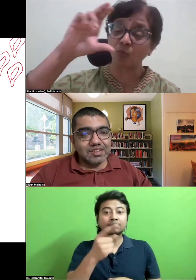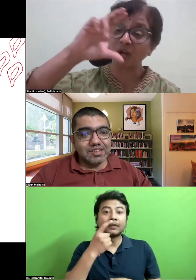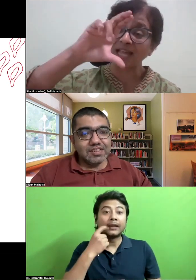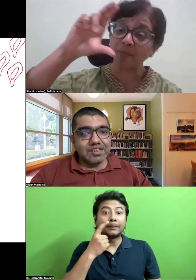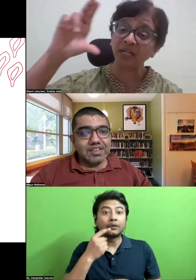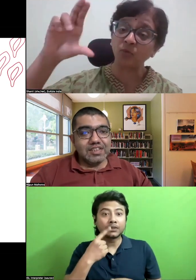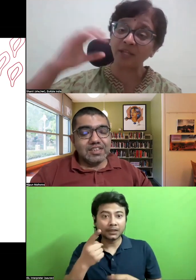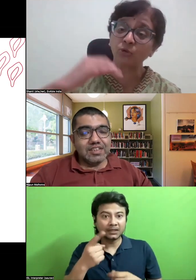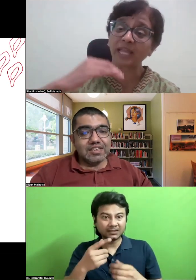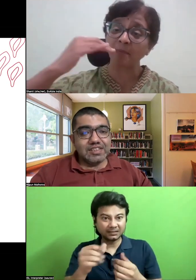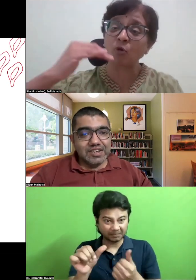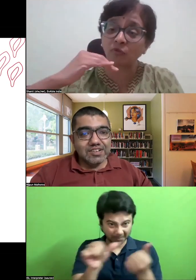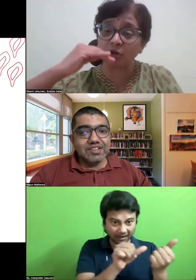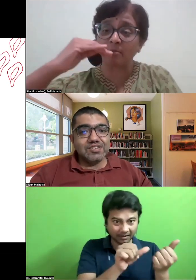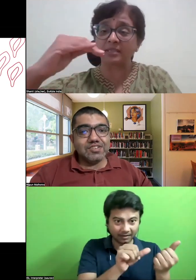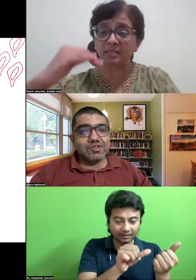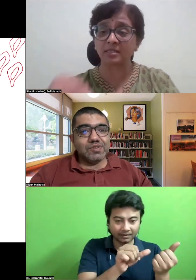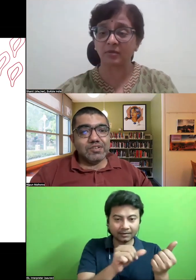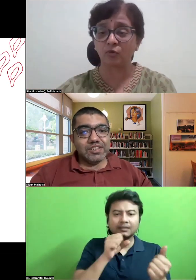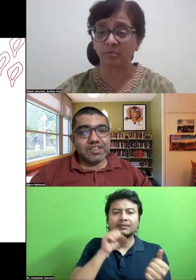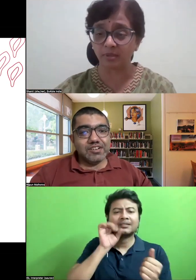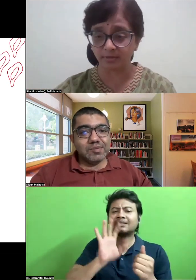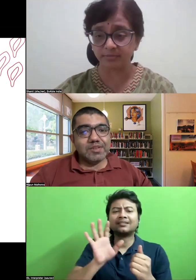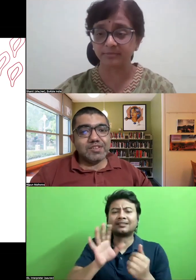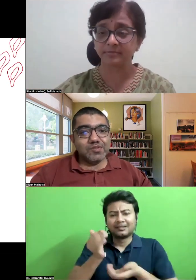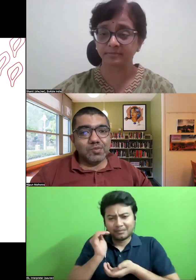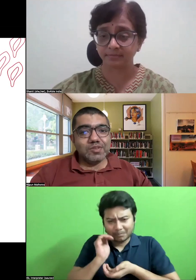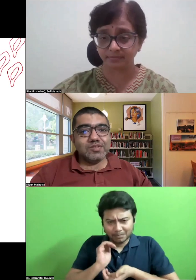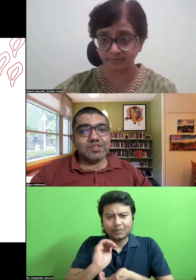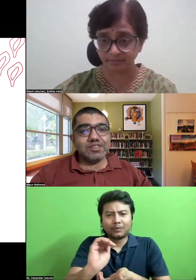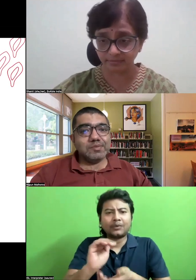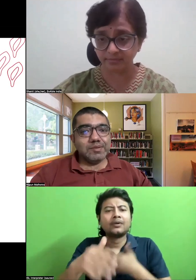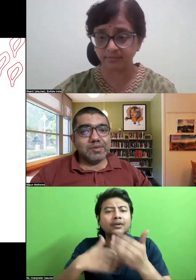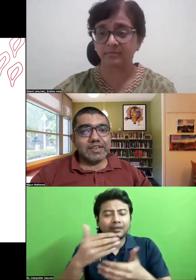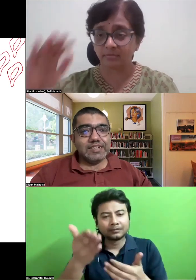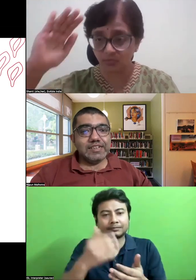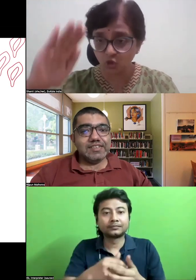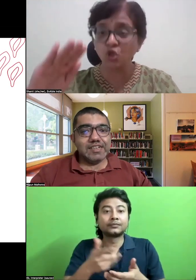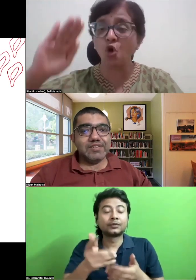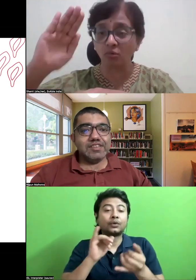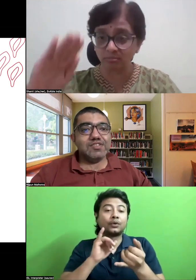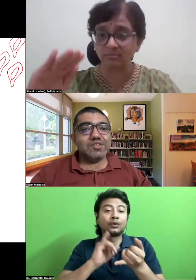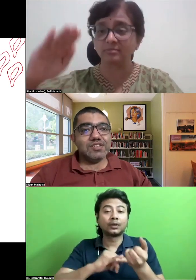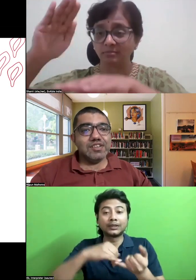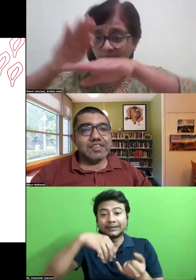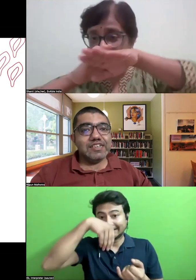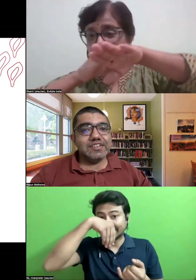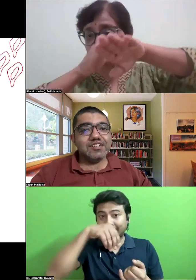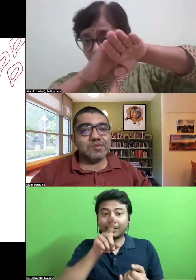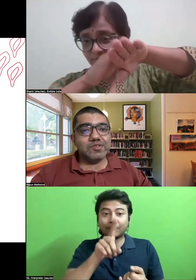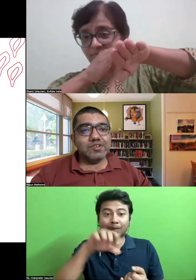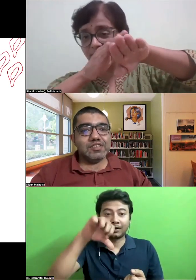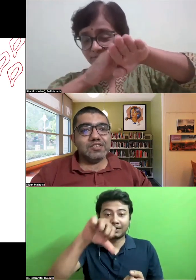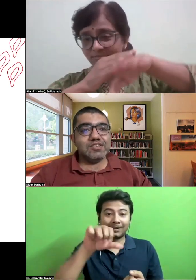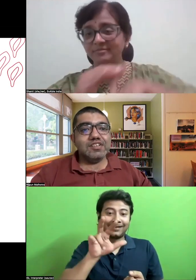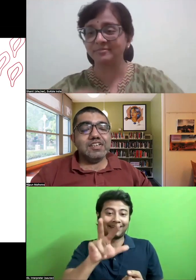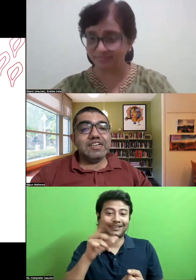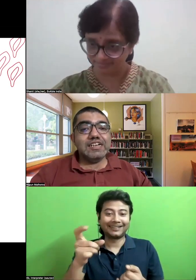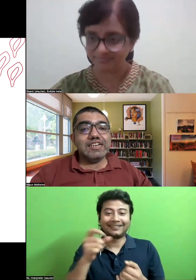that, what happened when you came Yeah. out of So when I this? was taken out of my mother's womb, this was in September 1987. Oh. This was 8 years